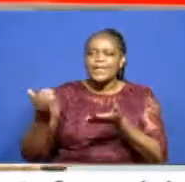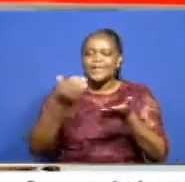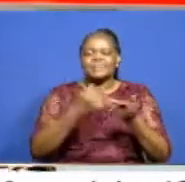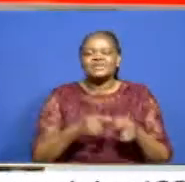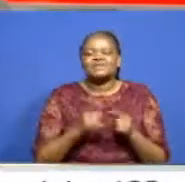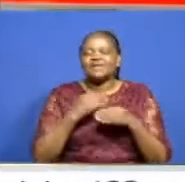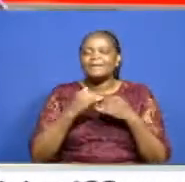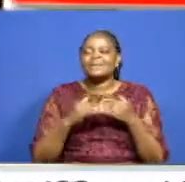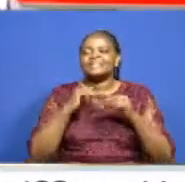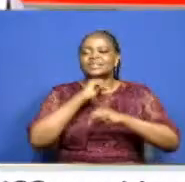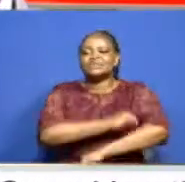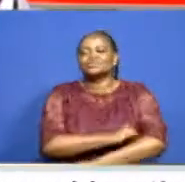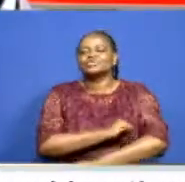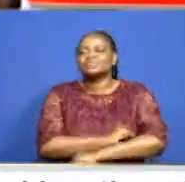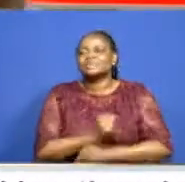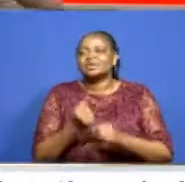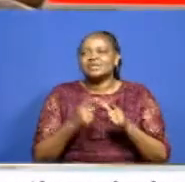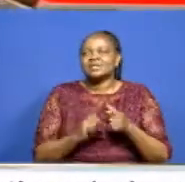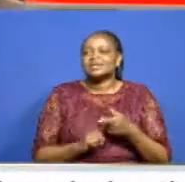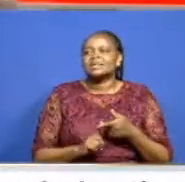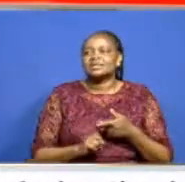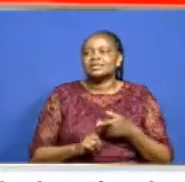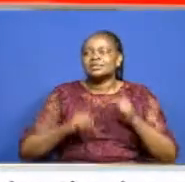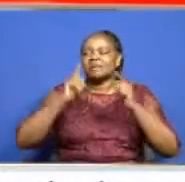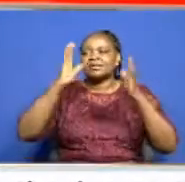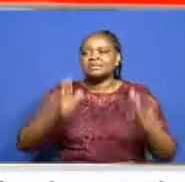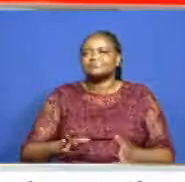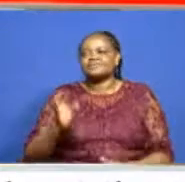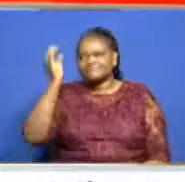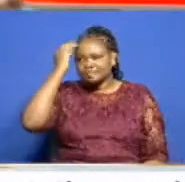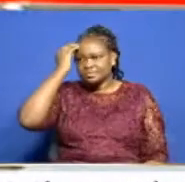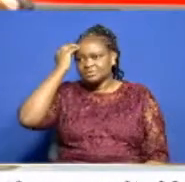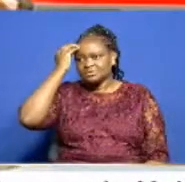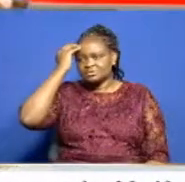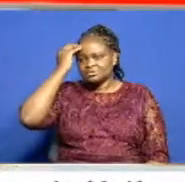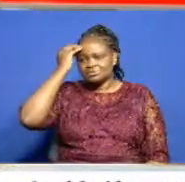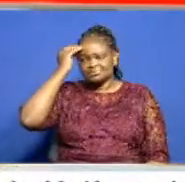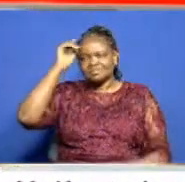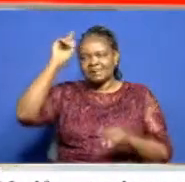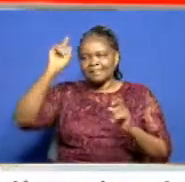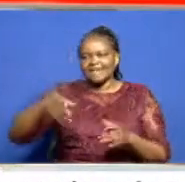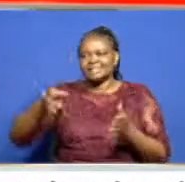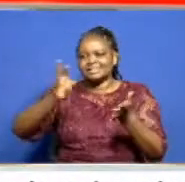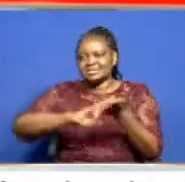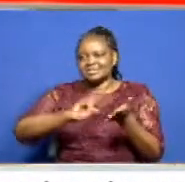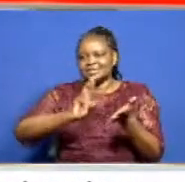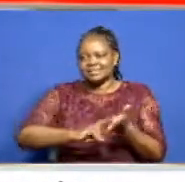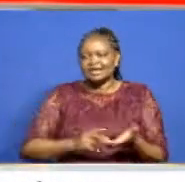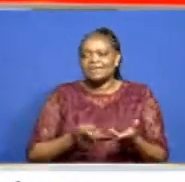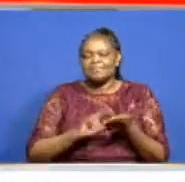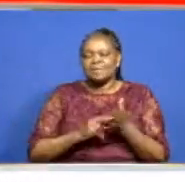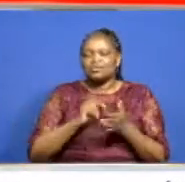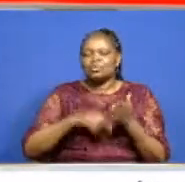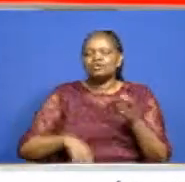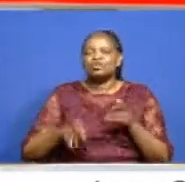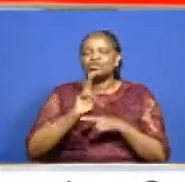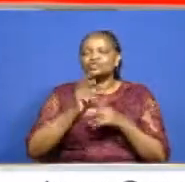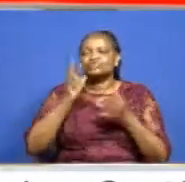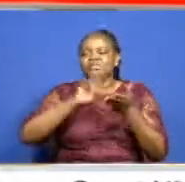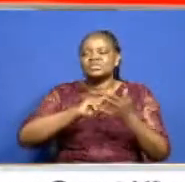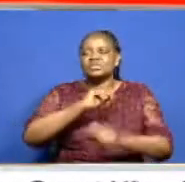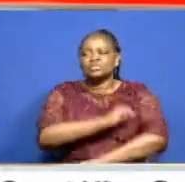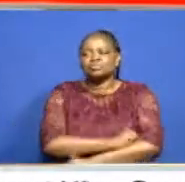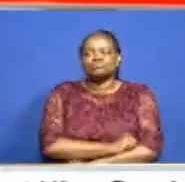school, the director of education has no option but to register. So the template we are using to register school is a